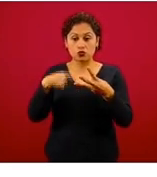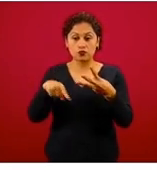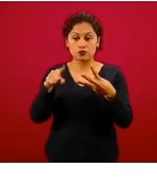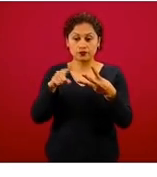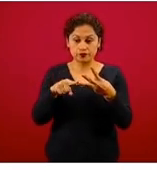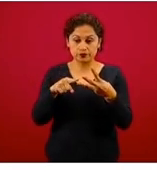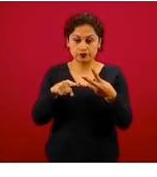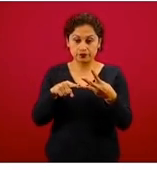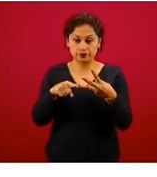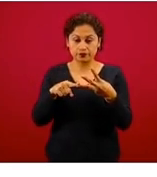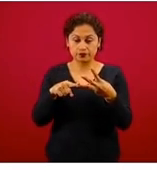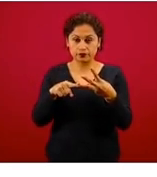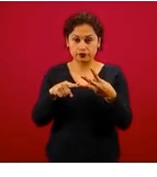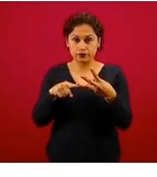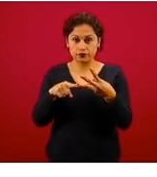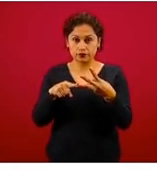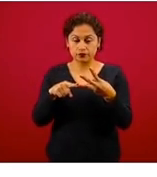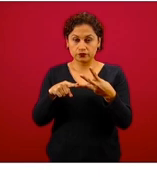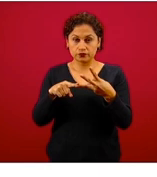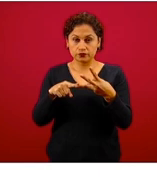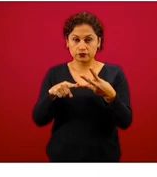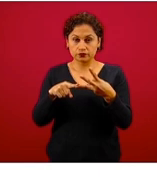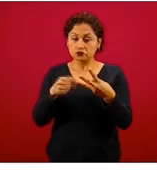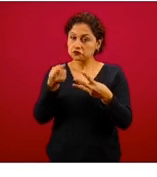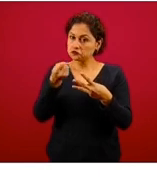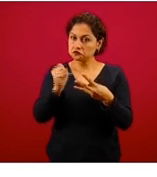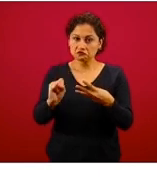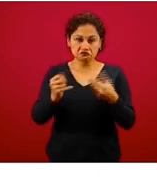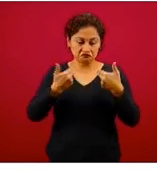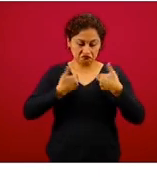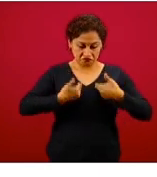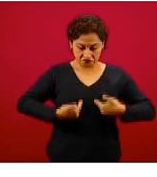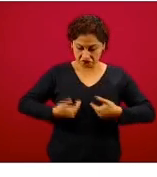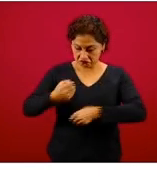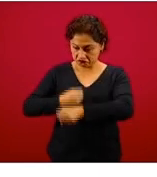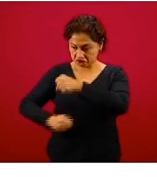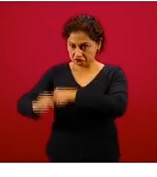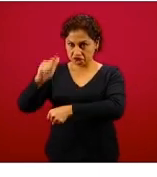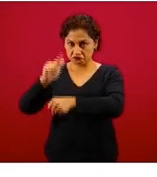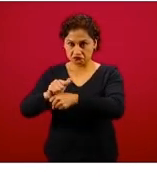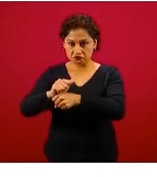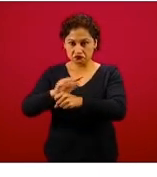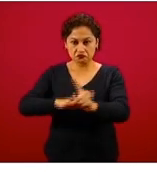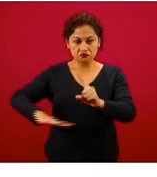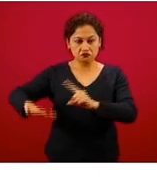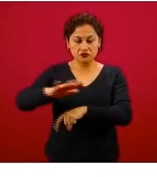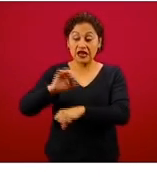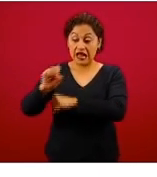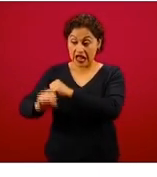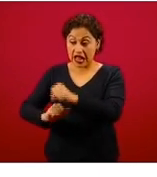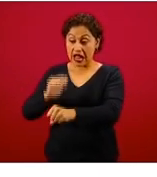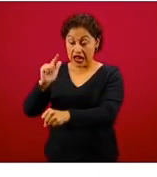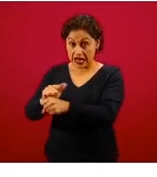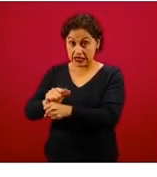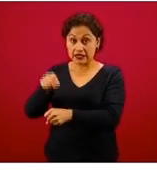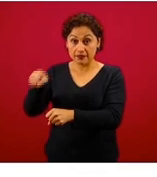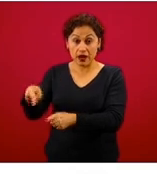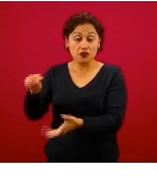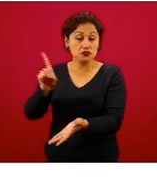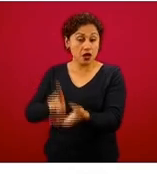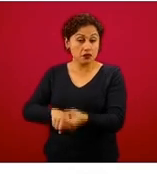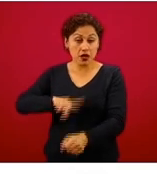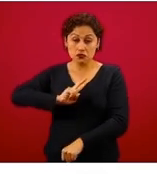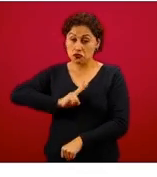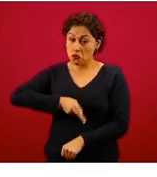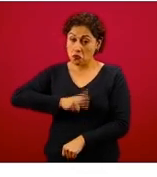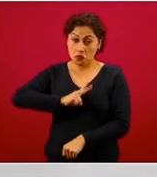that de los appeared in the Middle seres vivos East animales que son a few los years ago, as you all de estos know, coronavirus desde and hace now we are